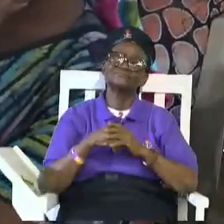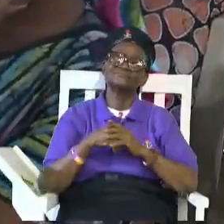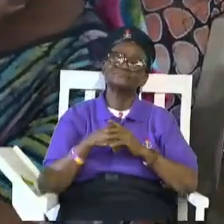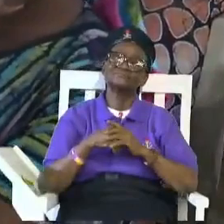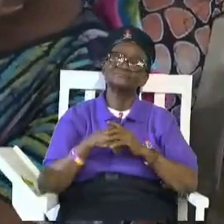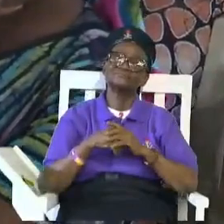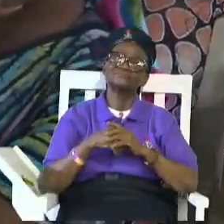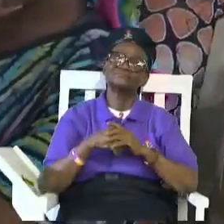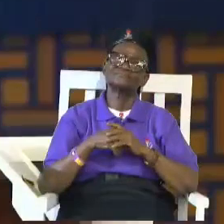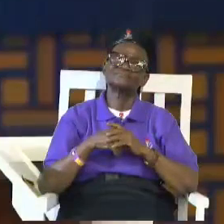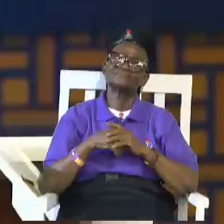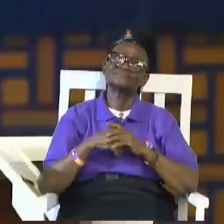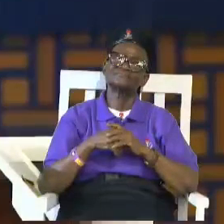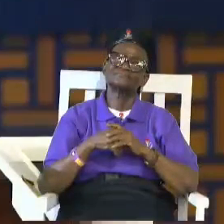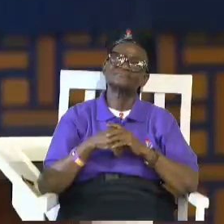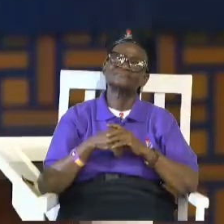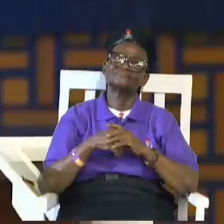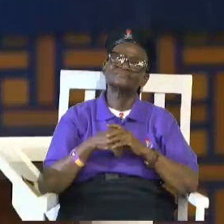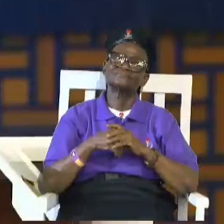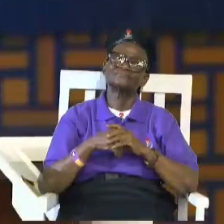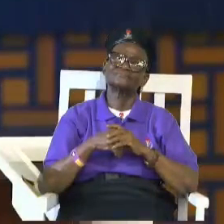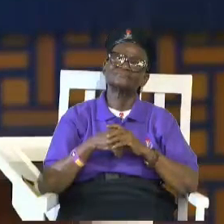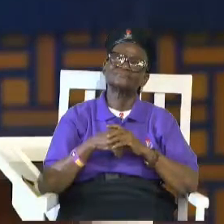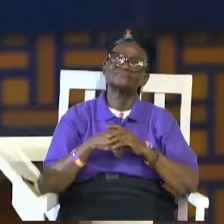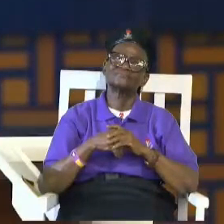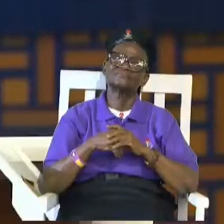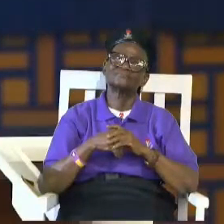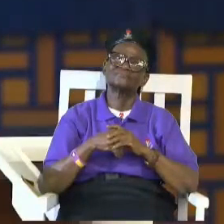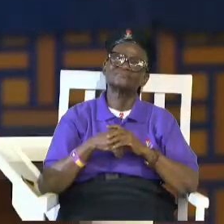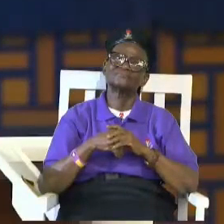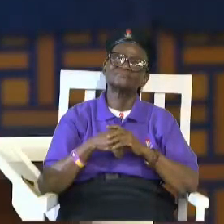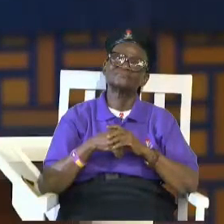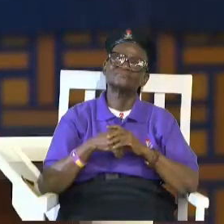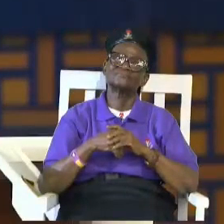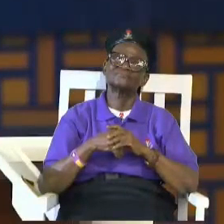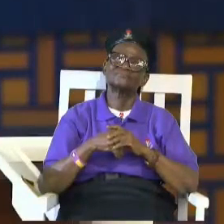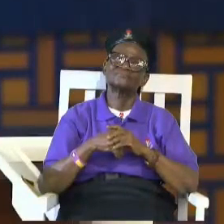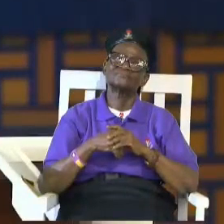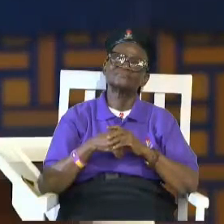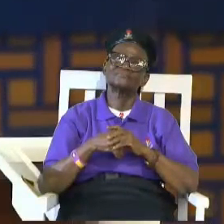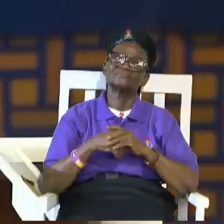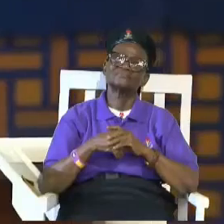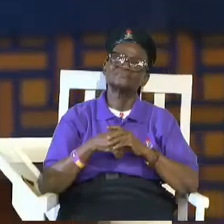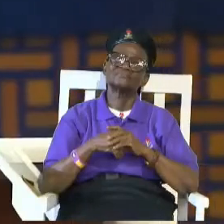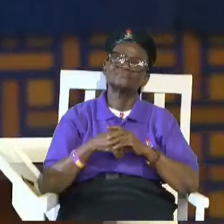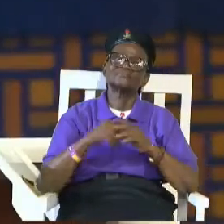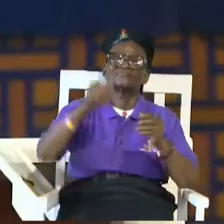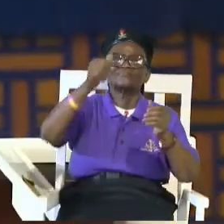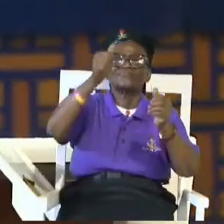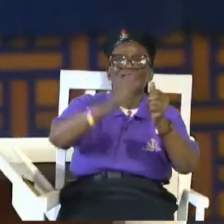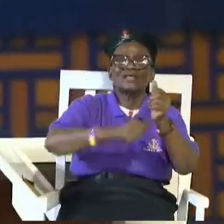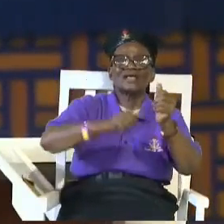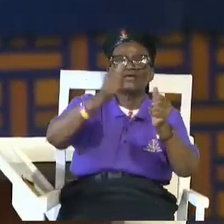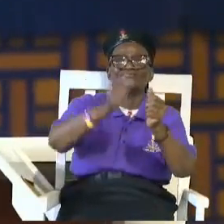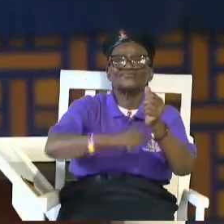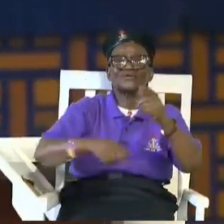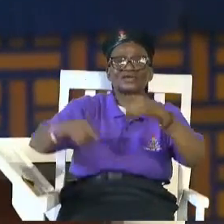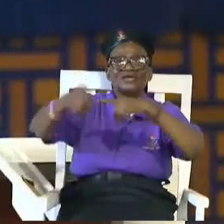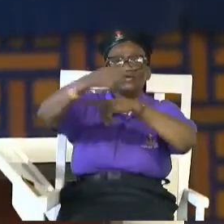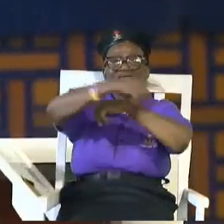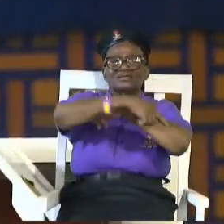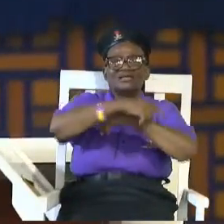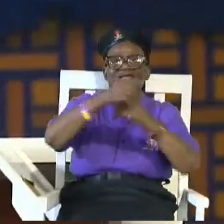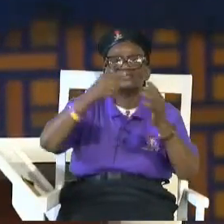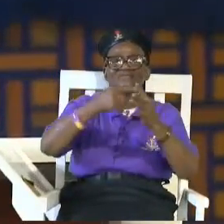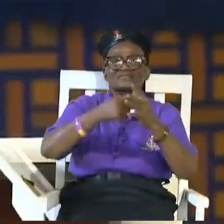Yeah. Every day begins